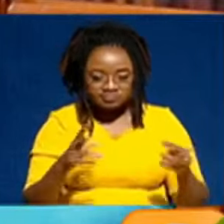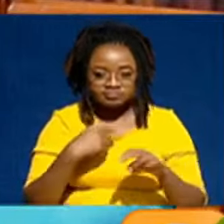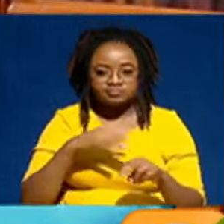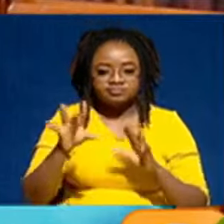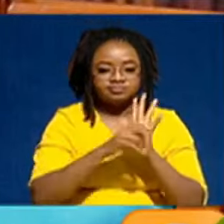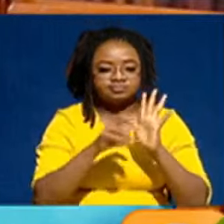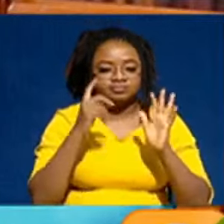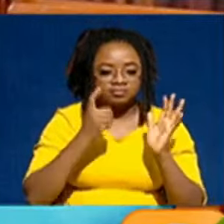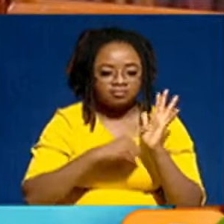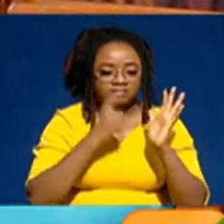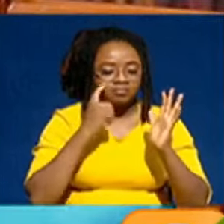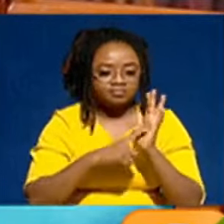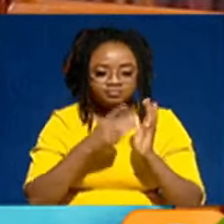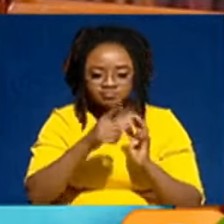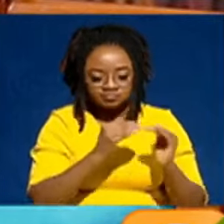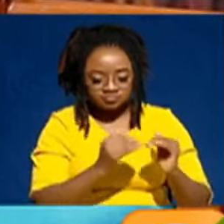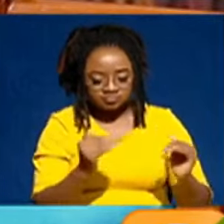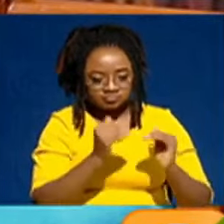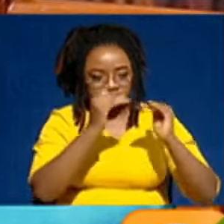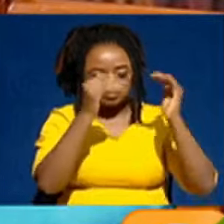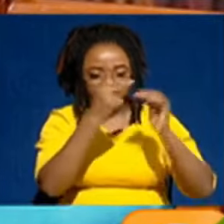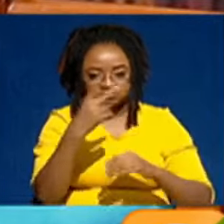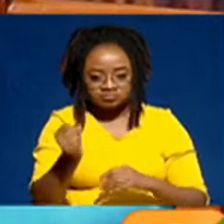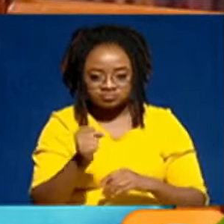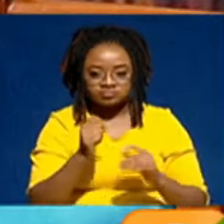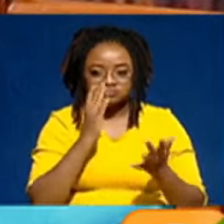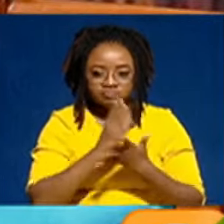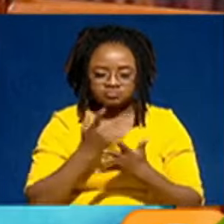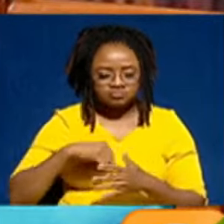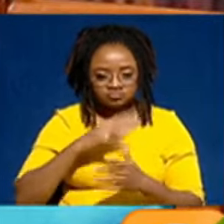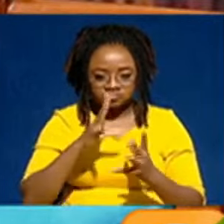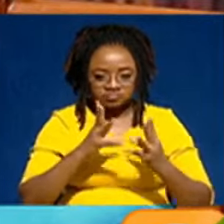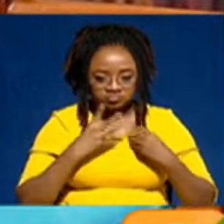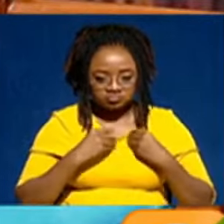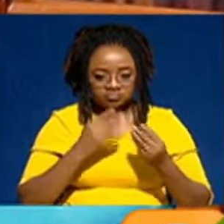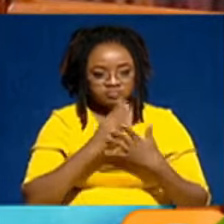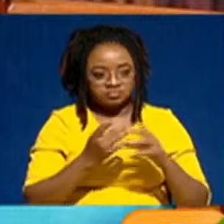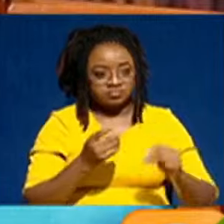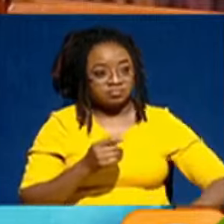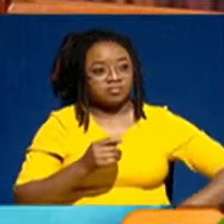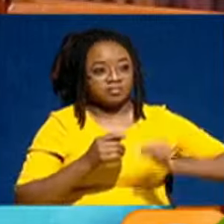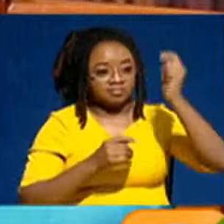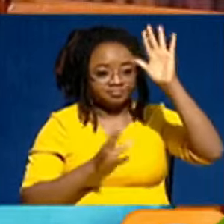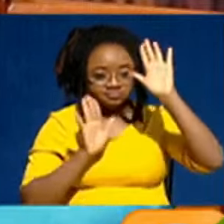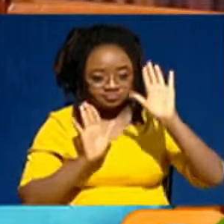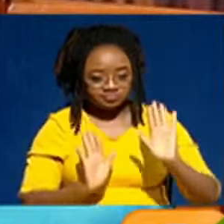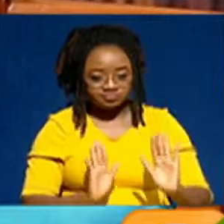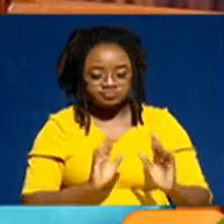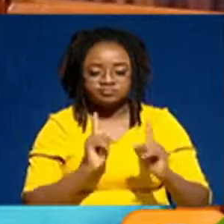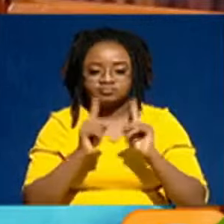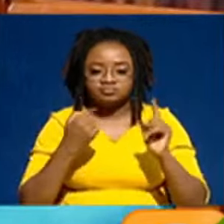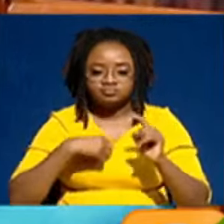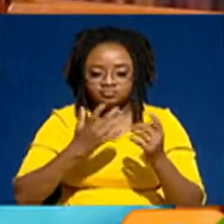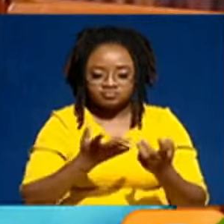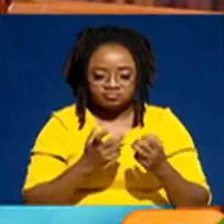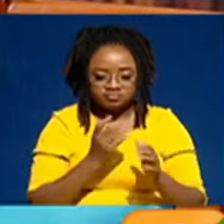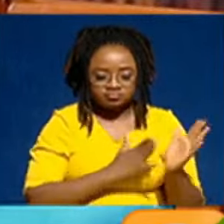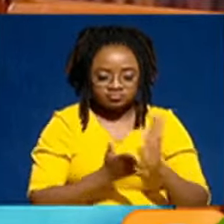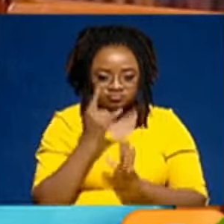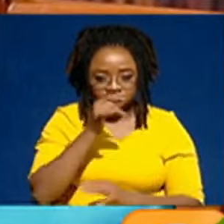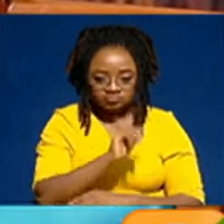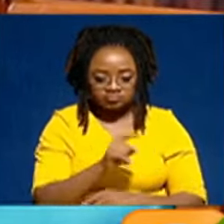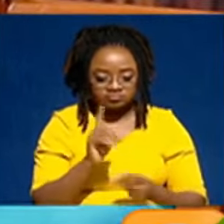where we're saying these 25 stories, whereas we accept that that is where we need to go, we need to plan around the same thing. I